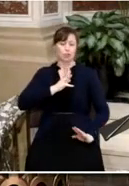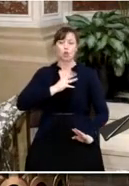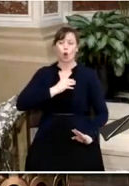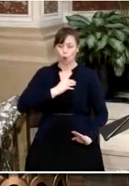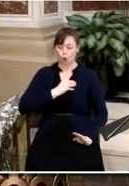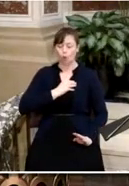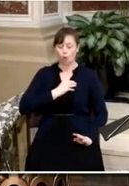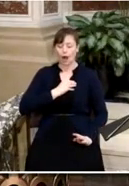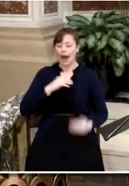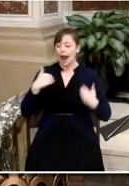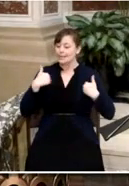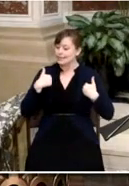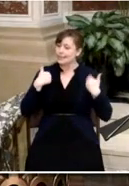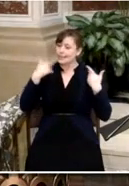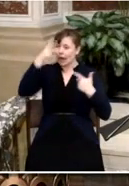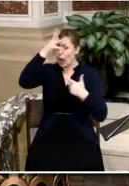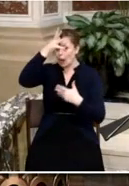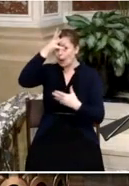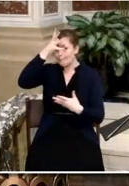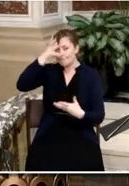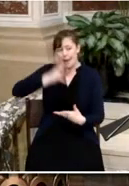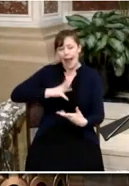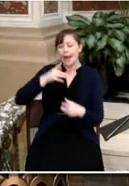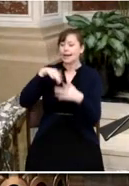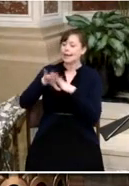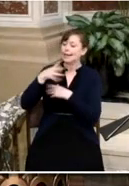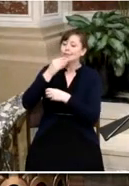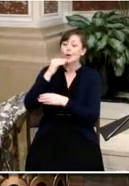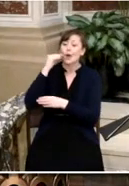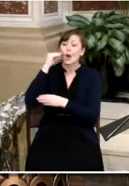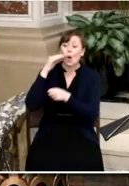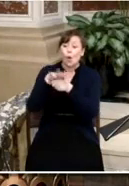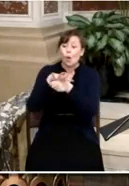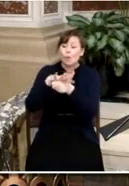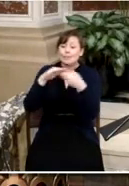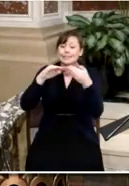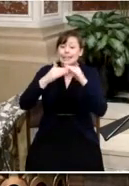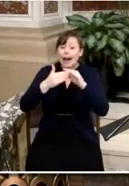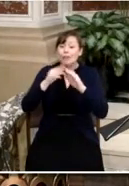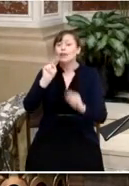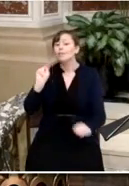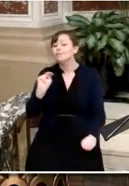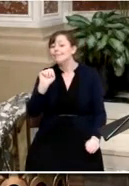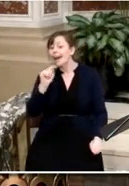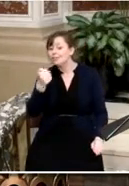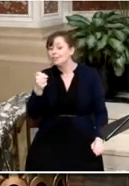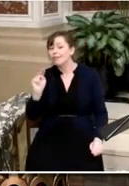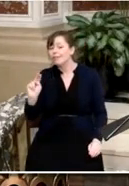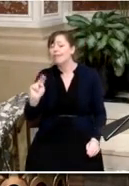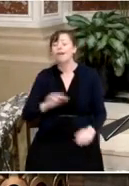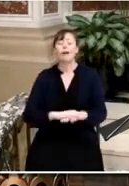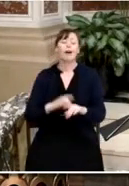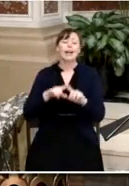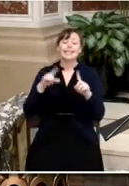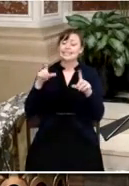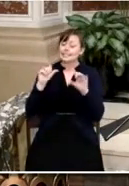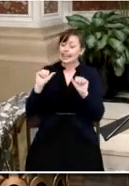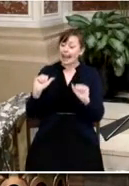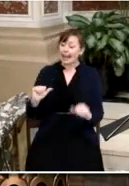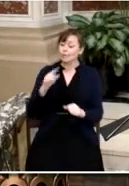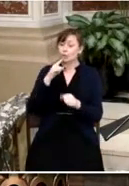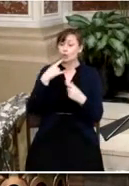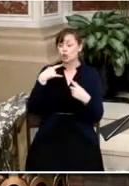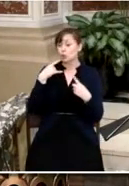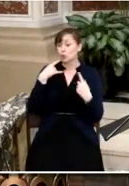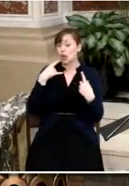as a young man in his home village of Nazareth. He is able to accomplish those